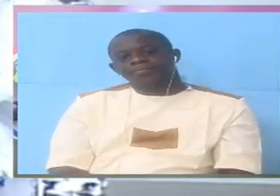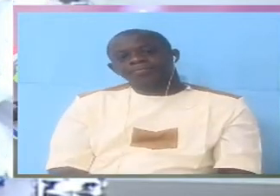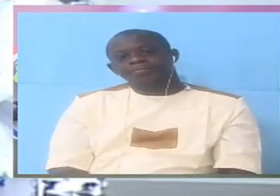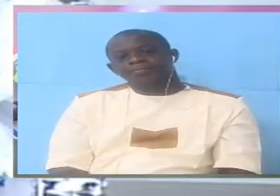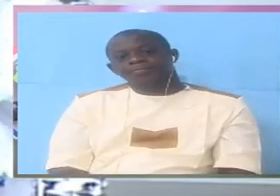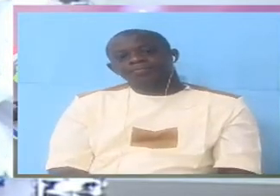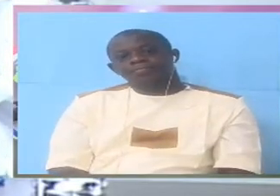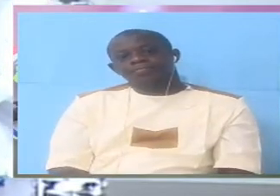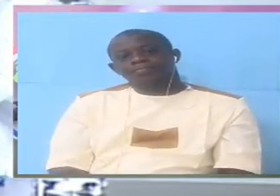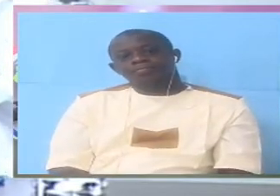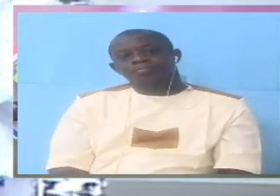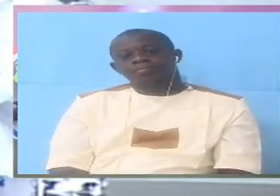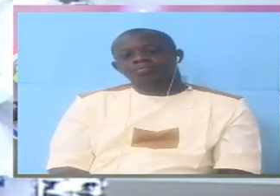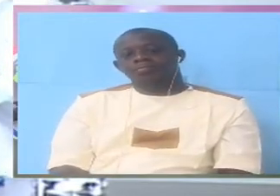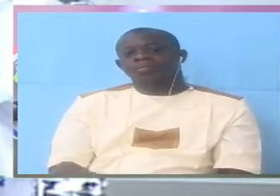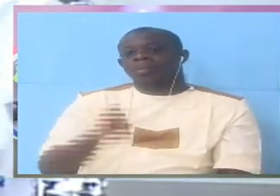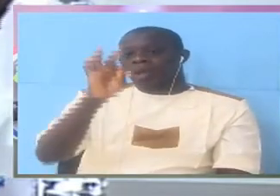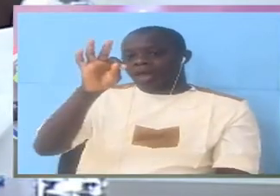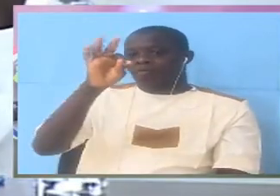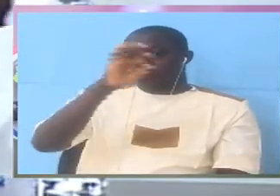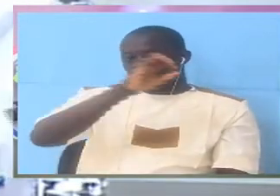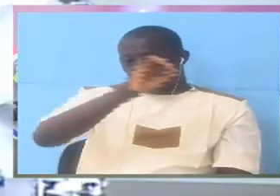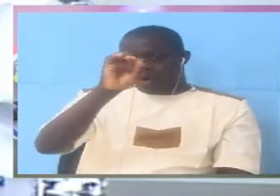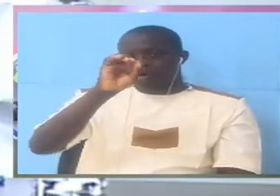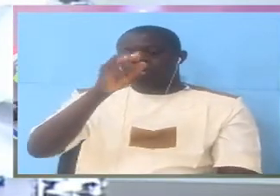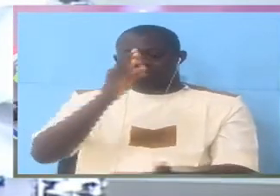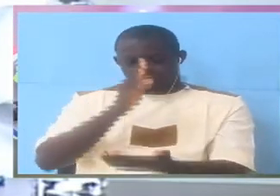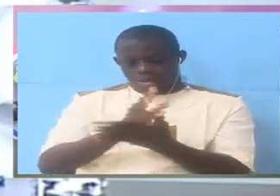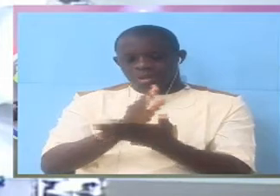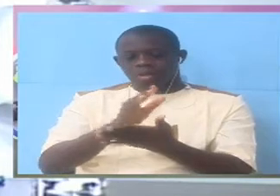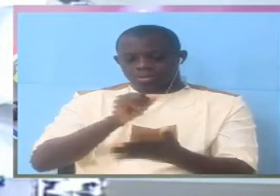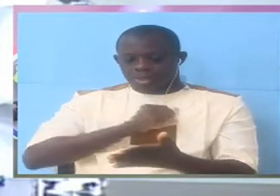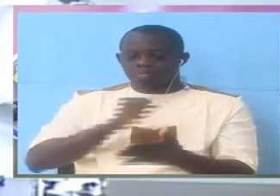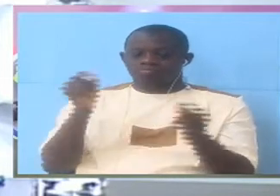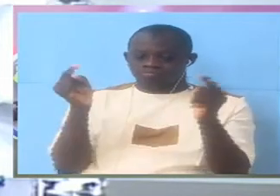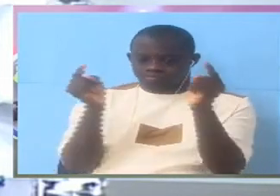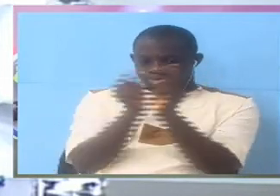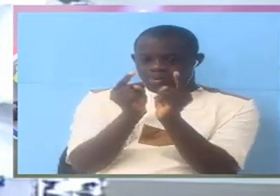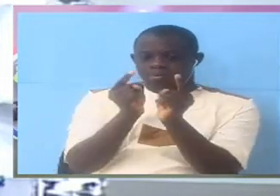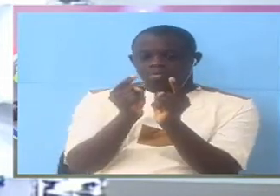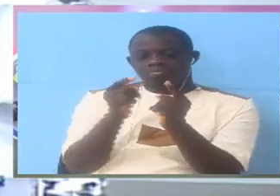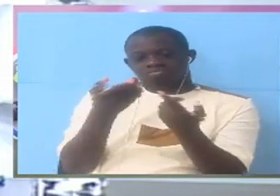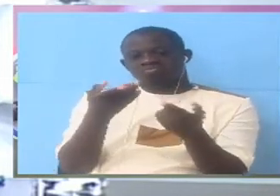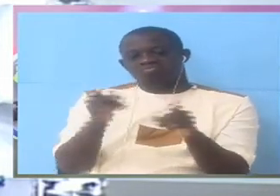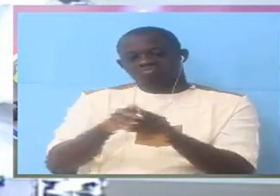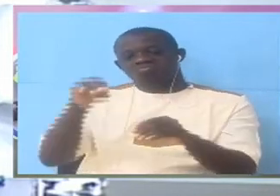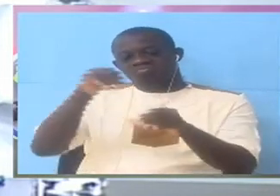Four came along with me in my vehicle before Lang to the NIA 10.